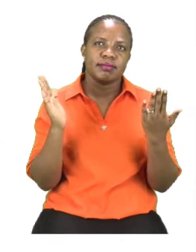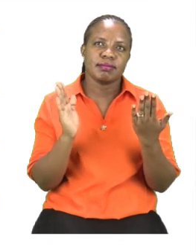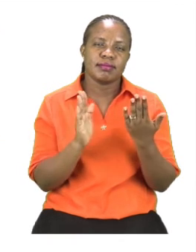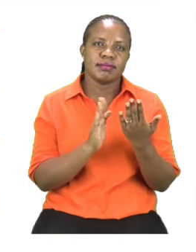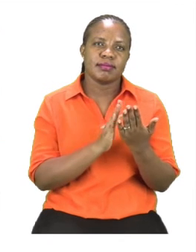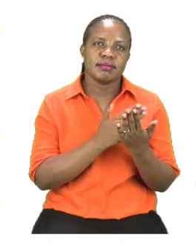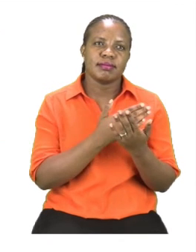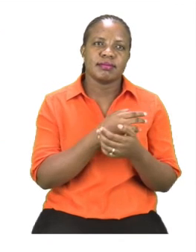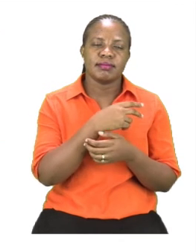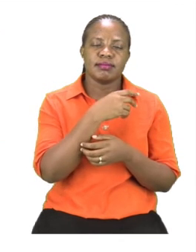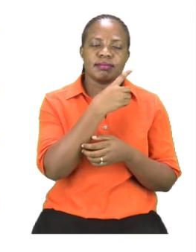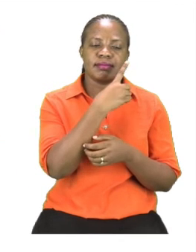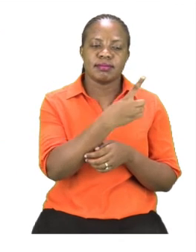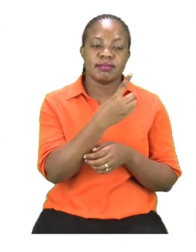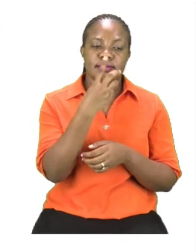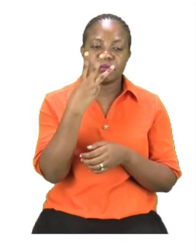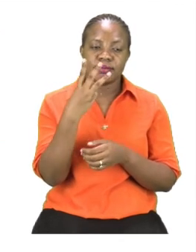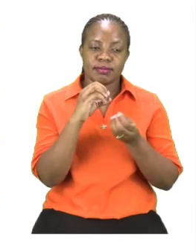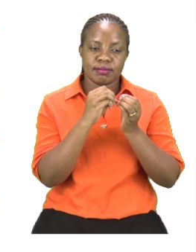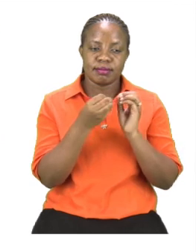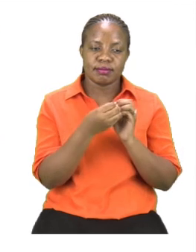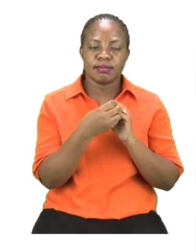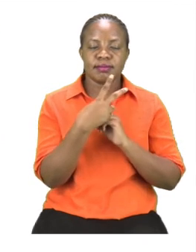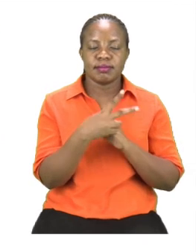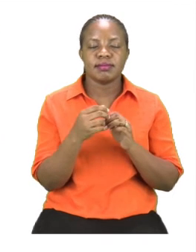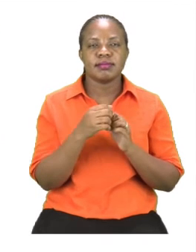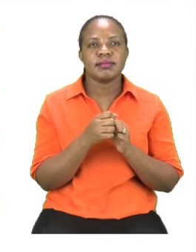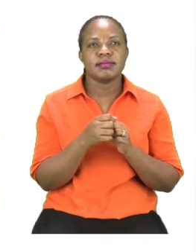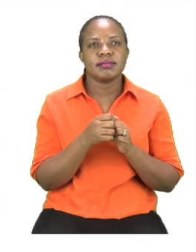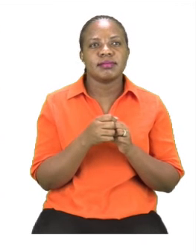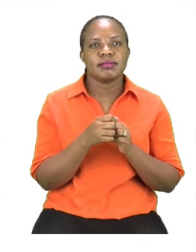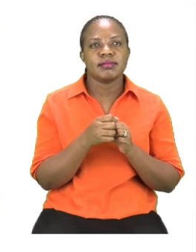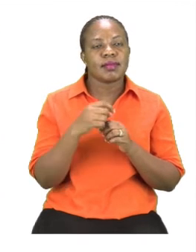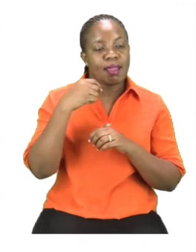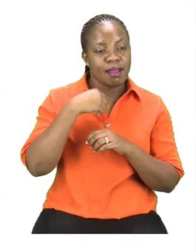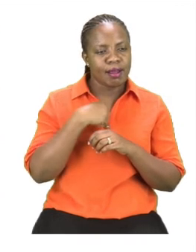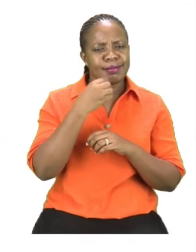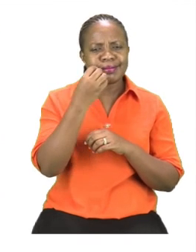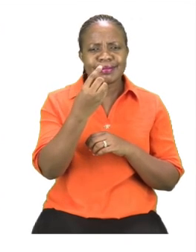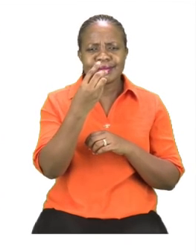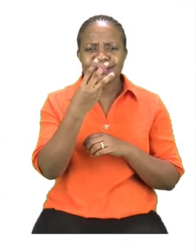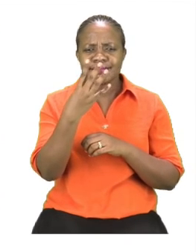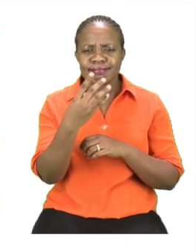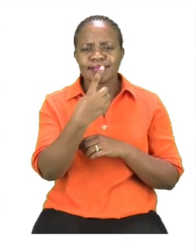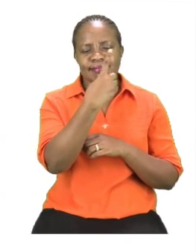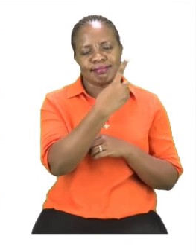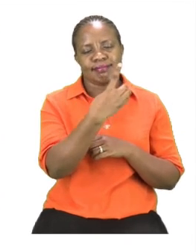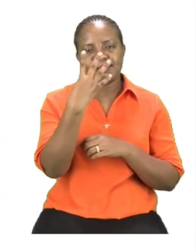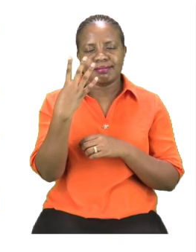13, number 2, it says, I counted 14 blue